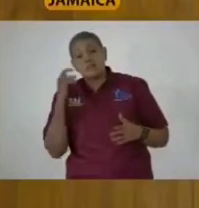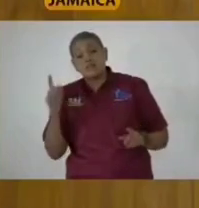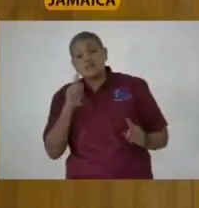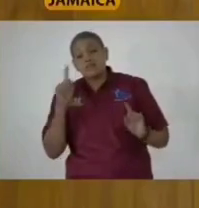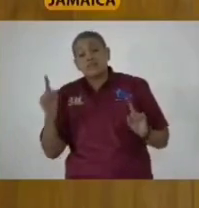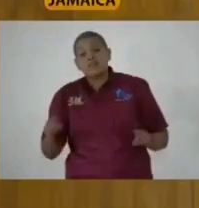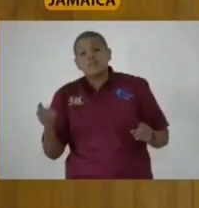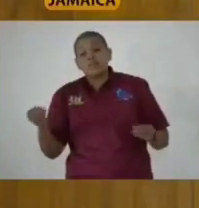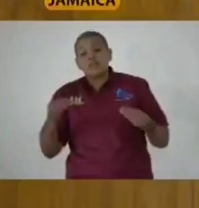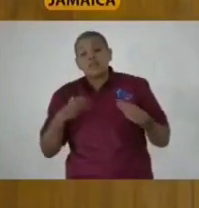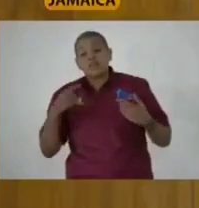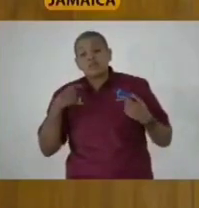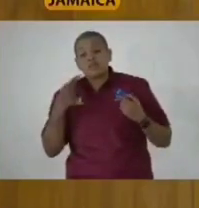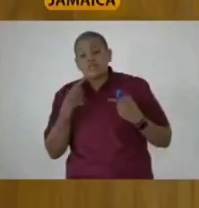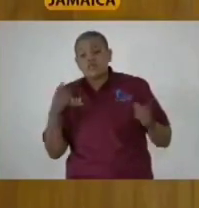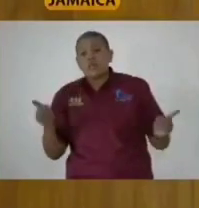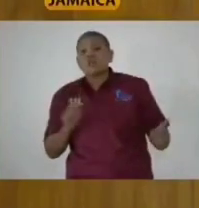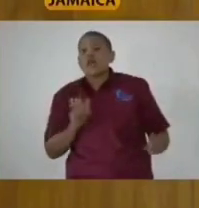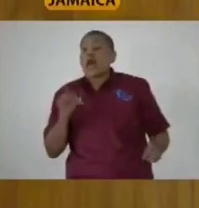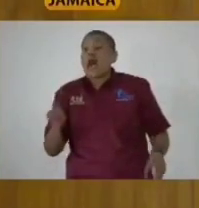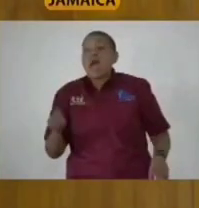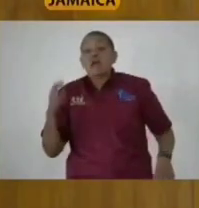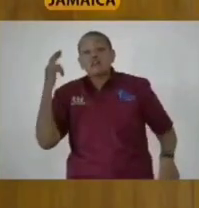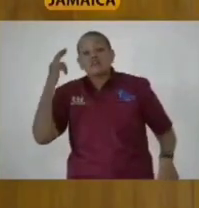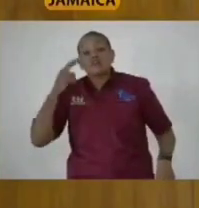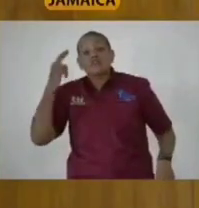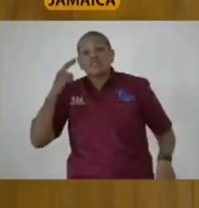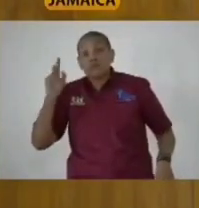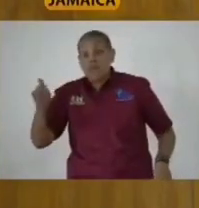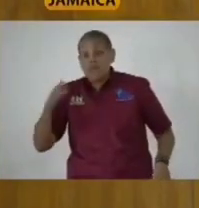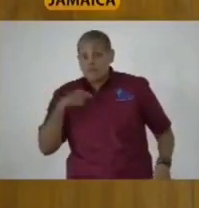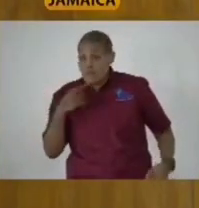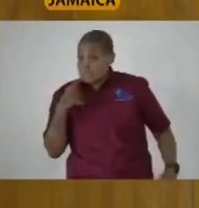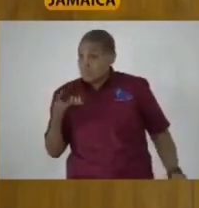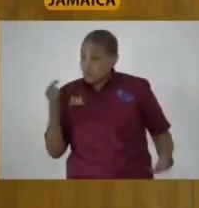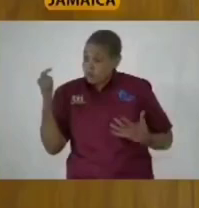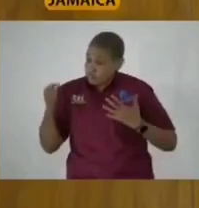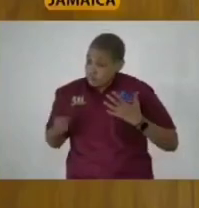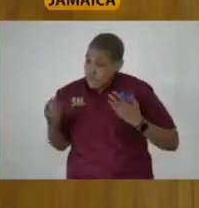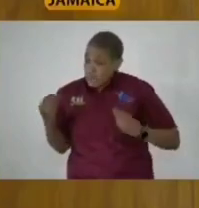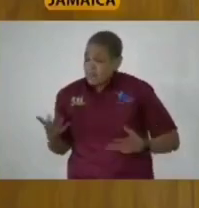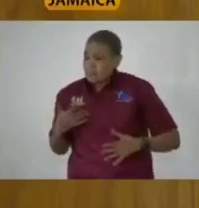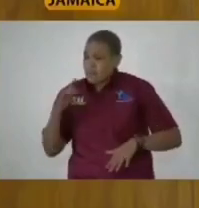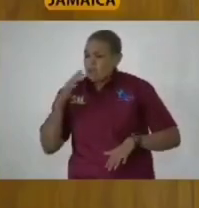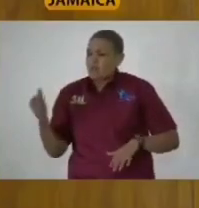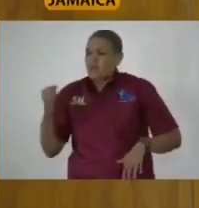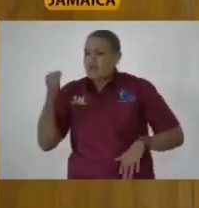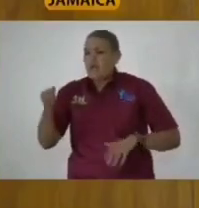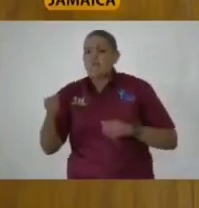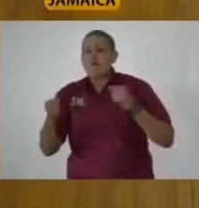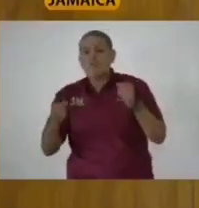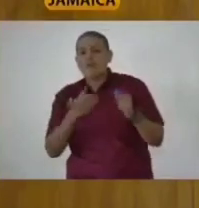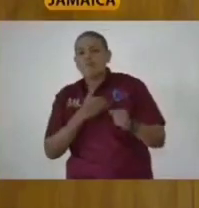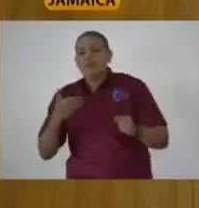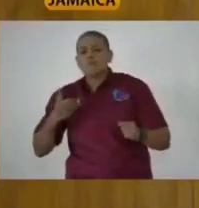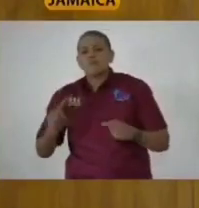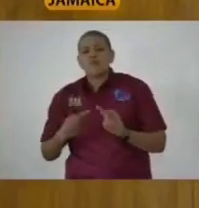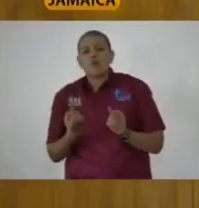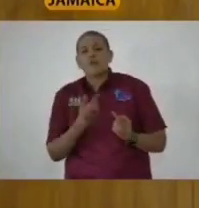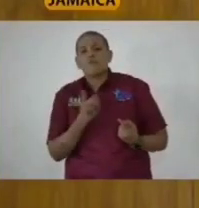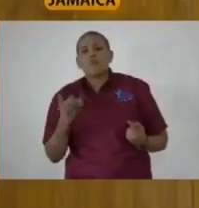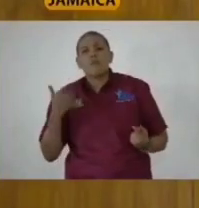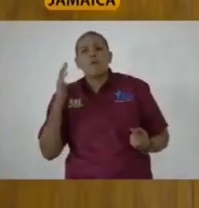and gives me the disclosure that I've asked for, reasonably asked for, I will appoint my members, the opposition members,